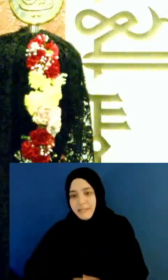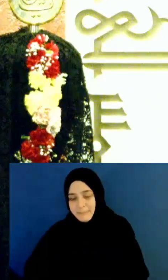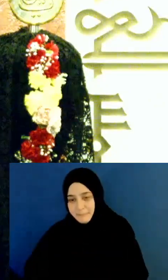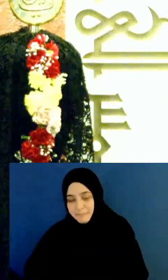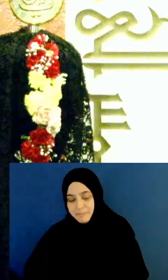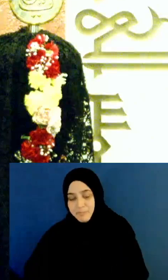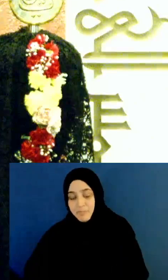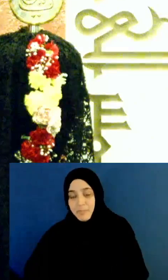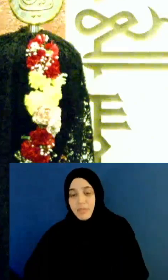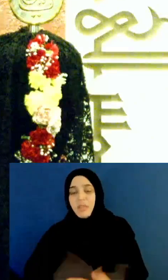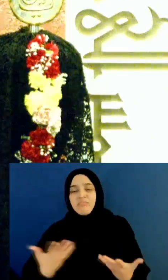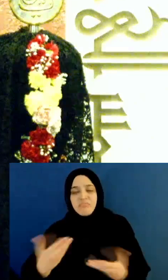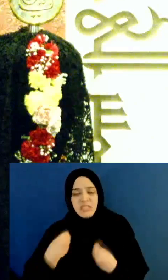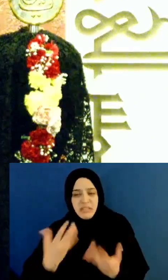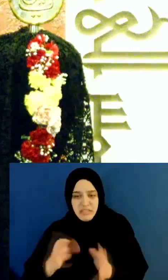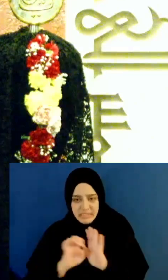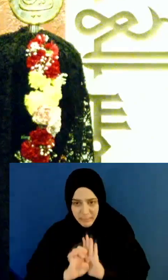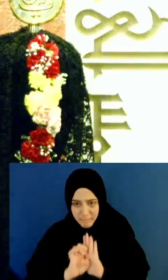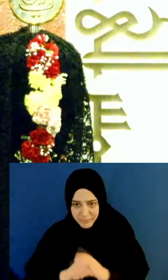Typical example.